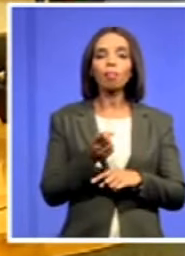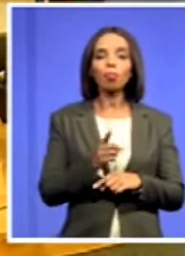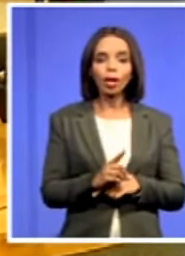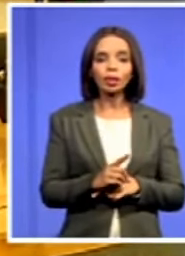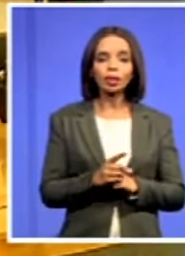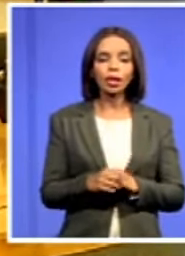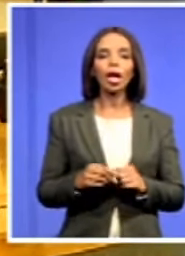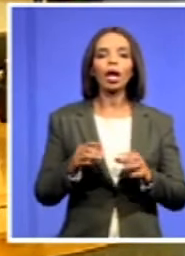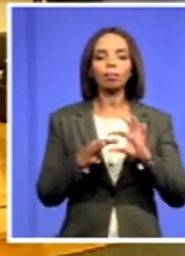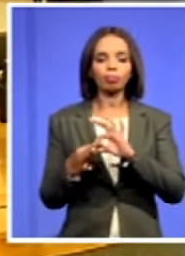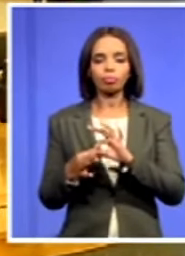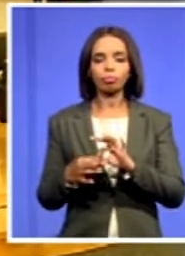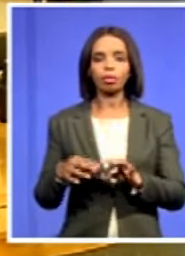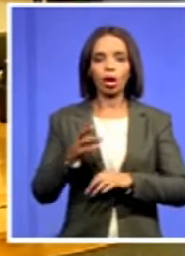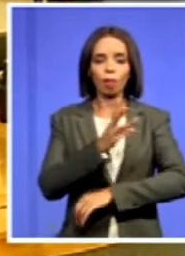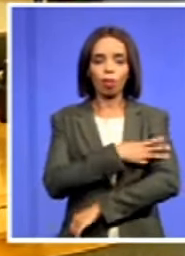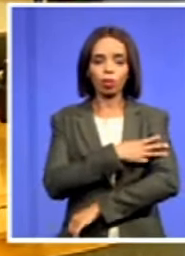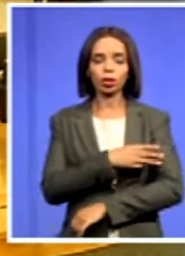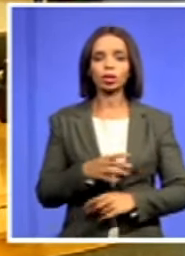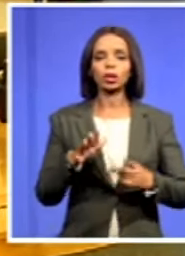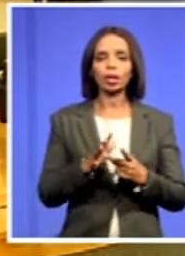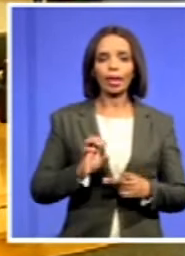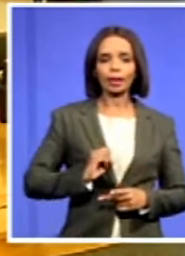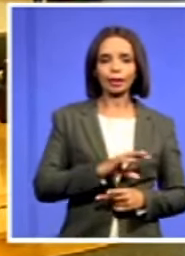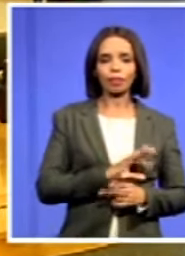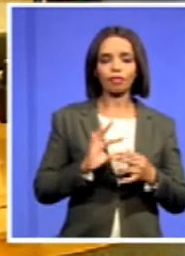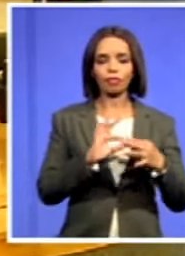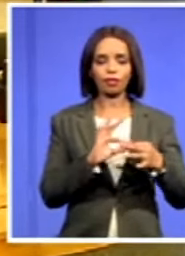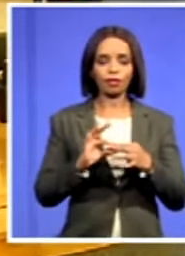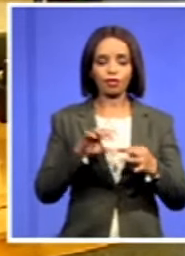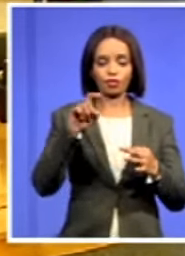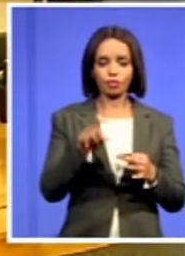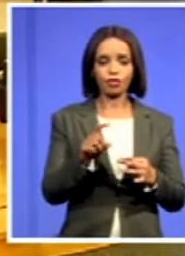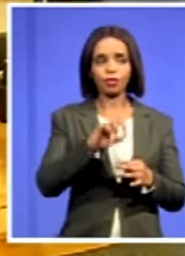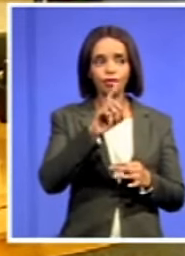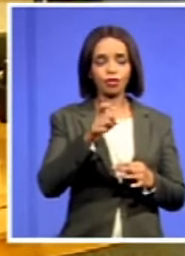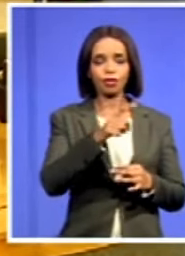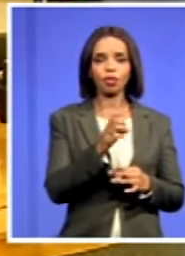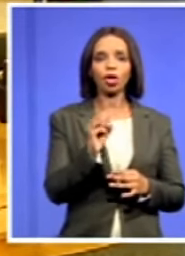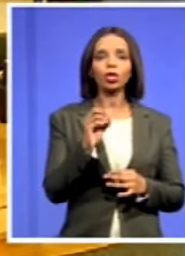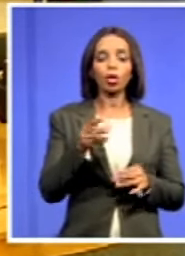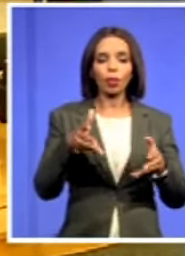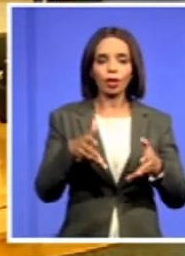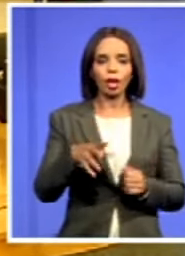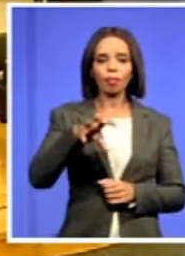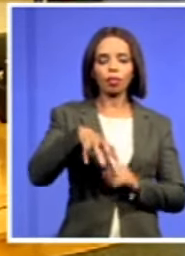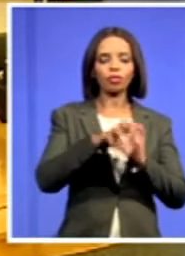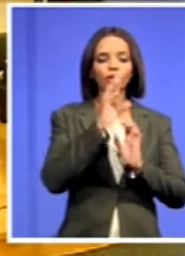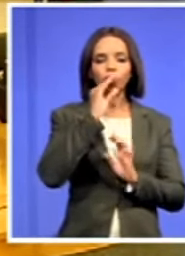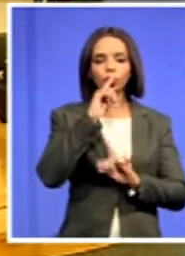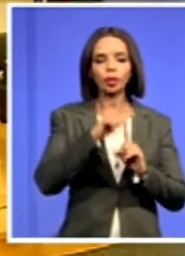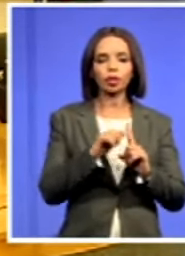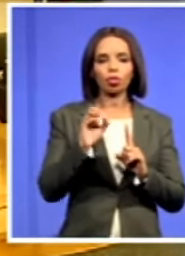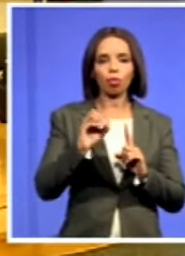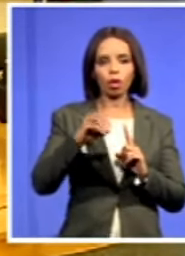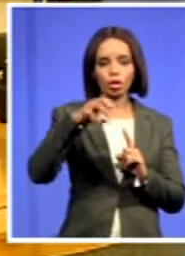this. So we have an appointment with the spokesperson of the premier in the province, Mr. Wilimusuma, later today, and we will be bringing